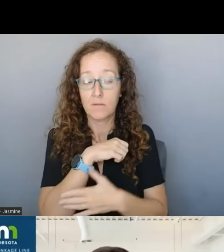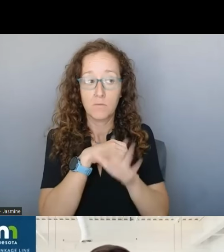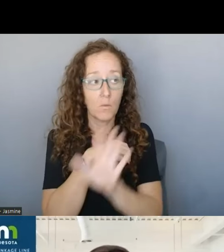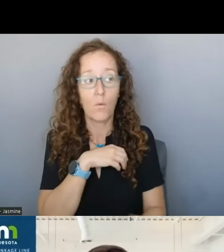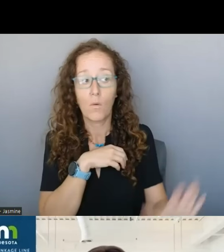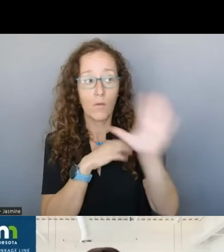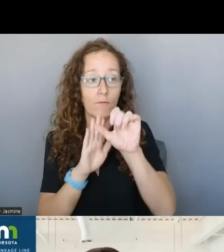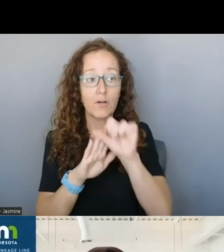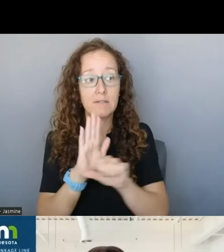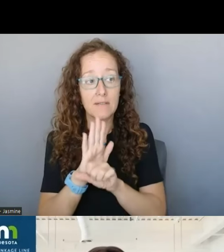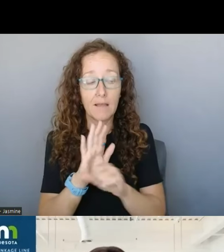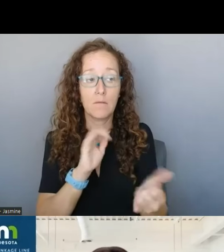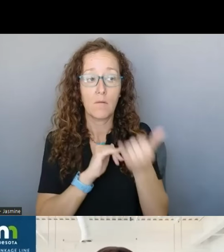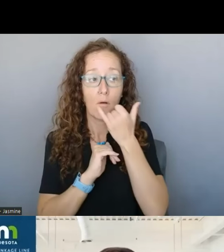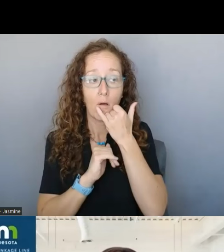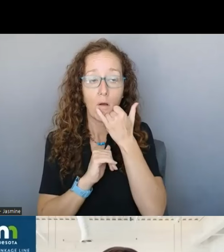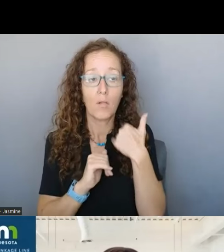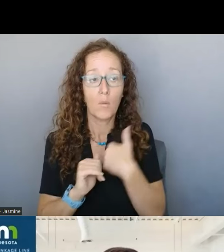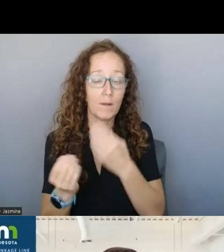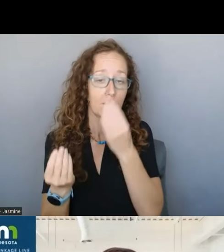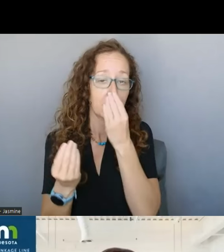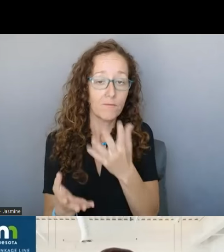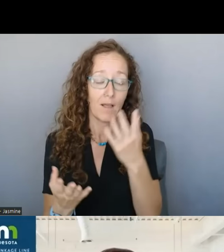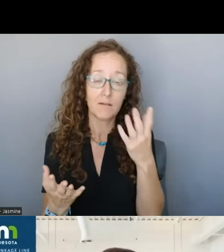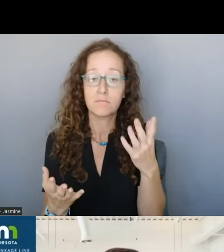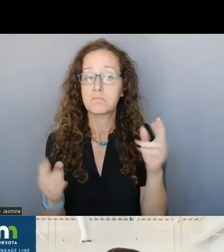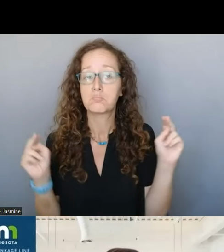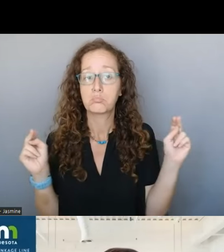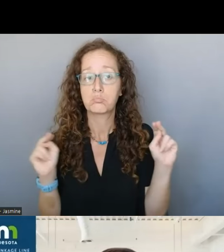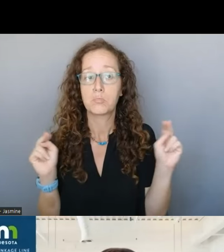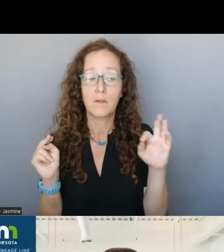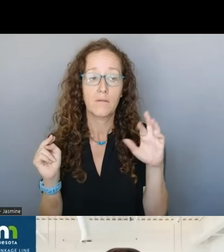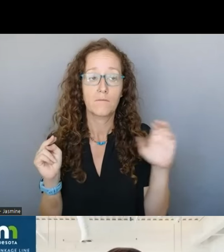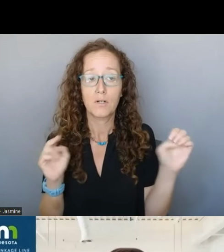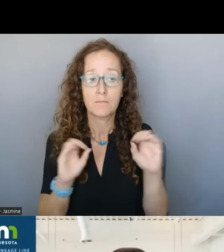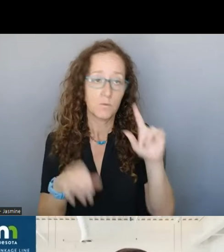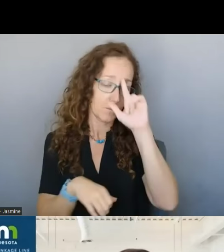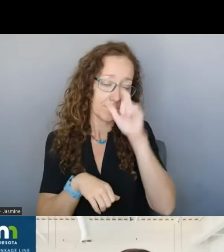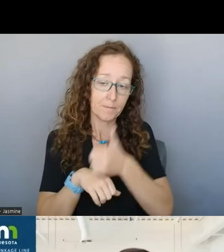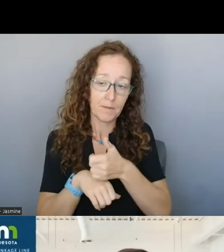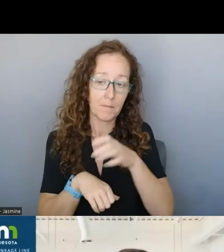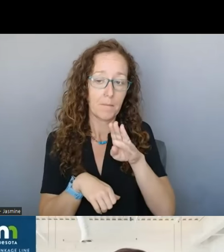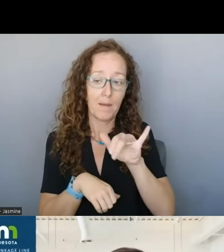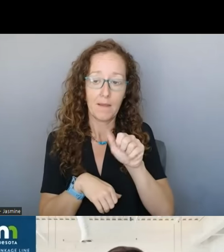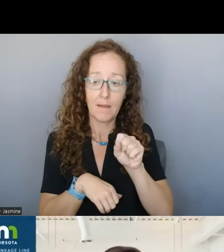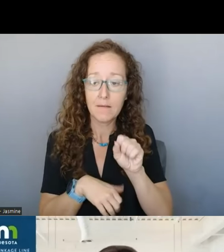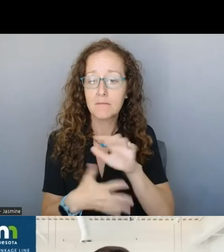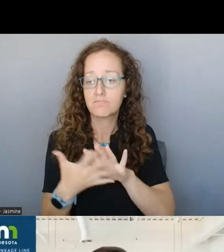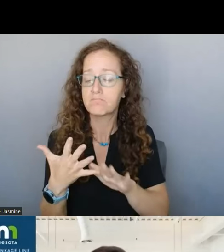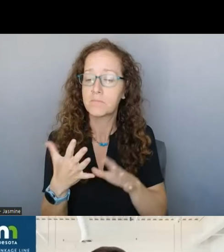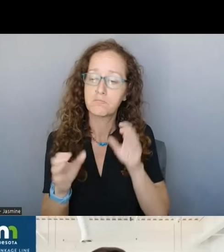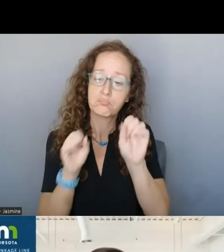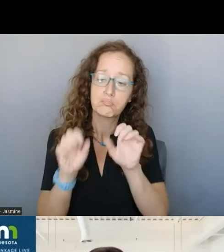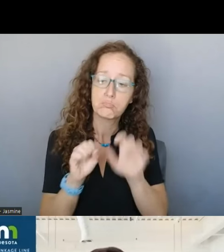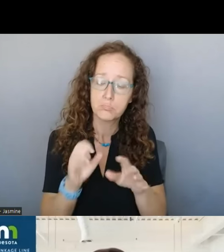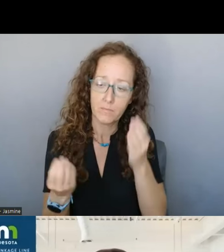neutral, and free information and assistance. We are experts in health insurance counseling and long-term care options